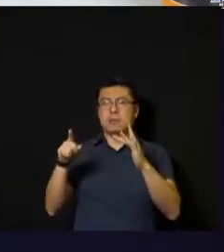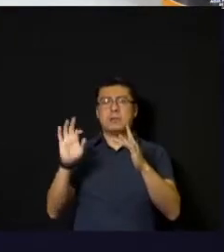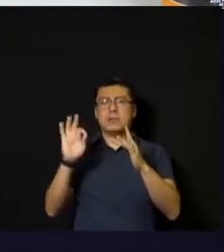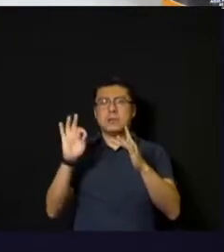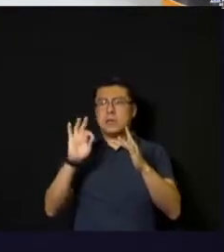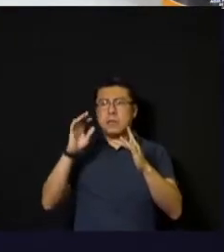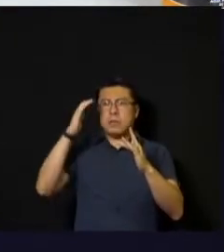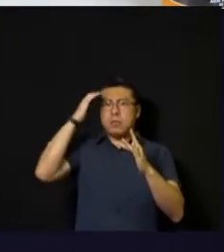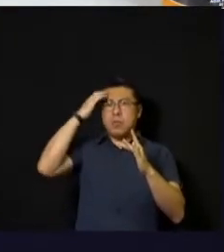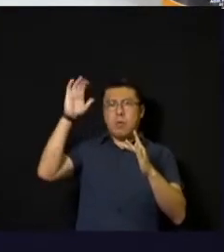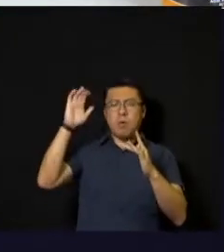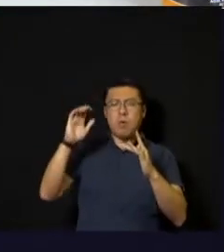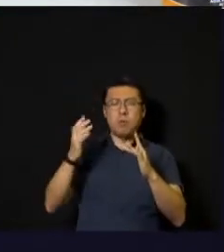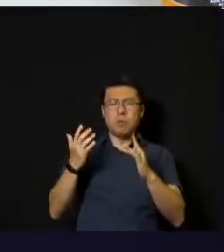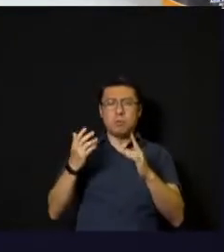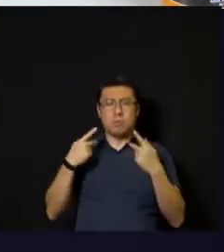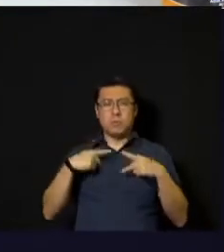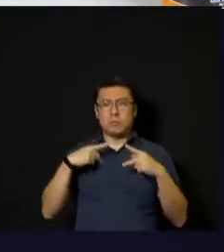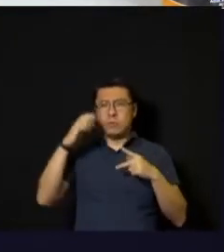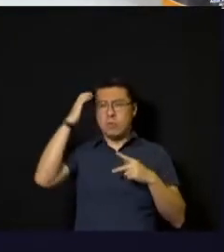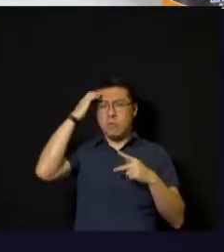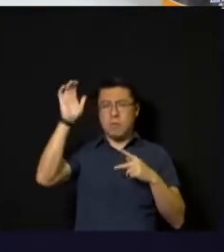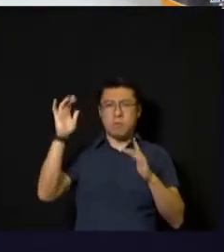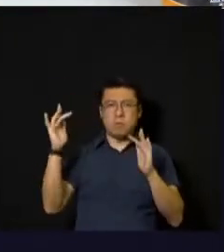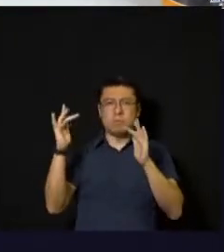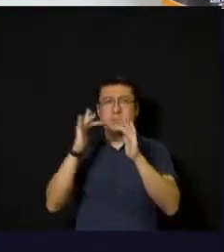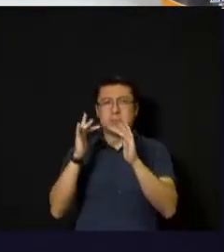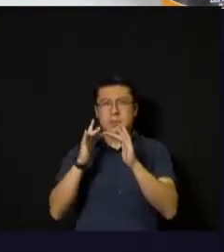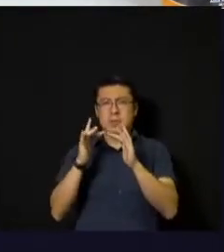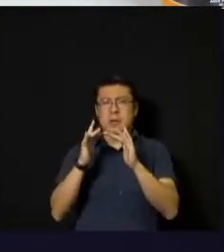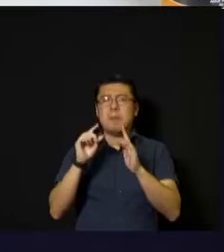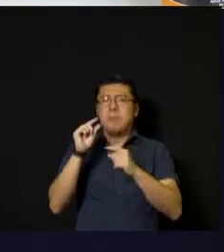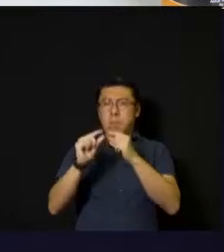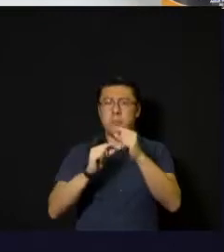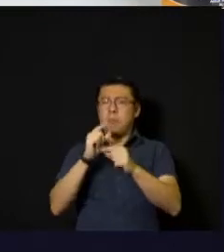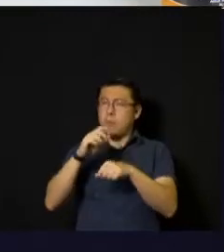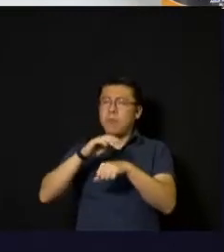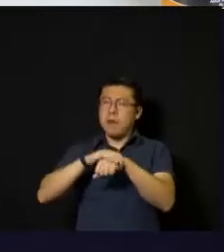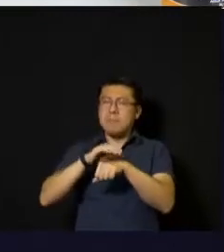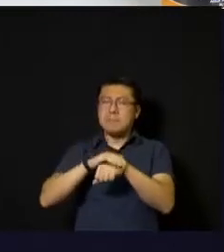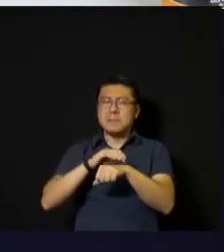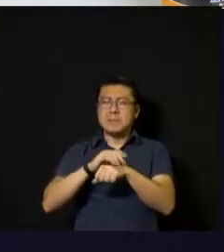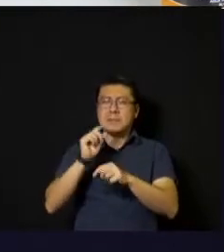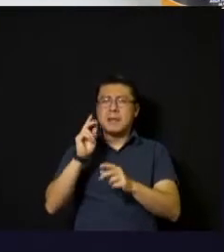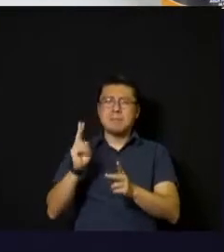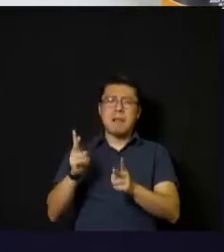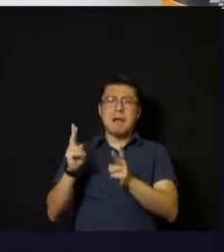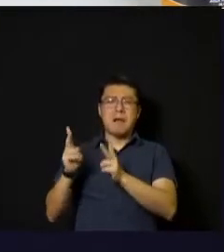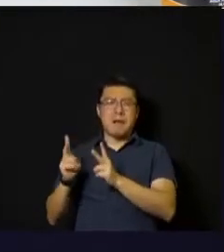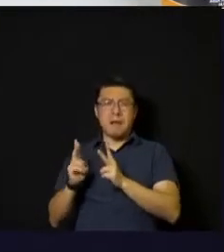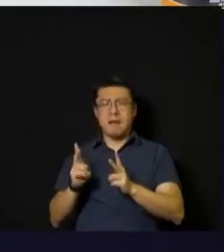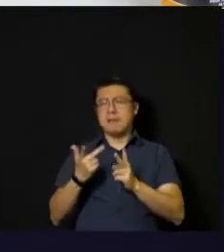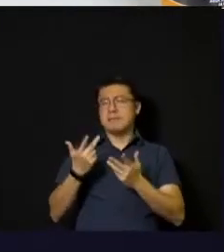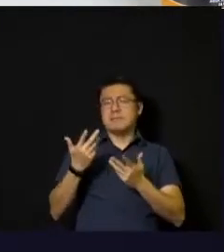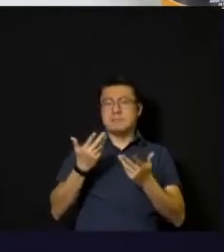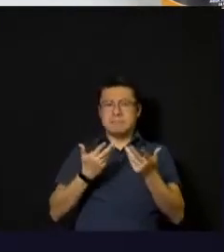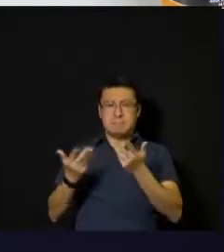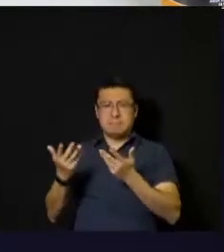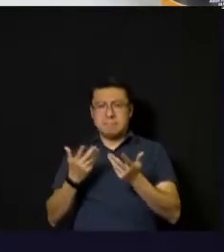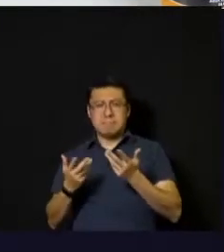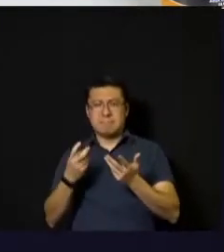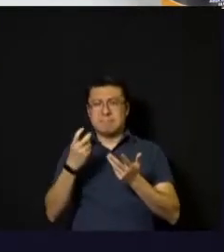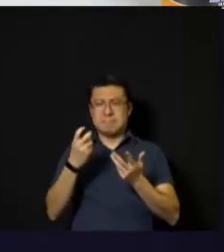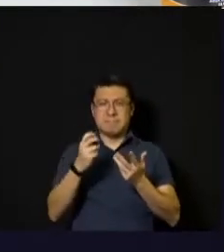you don't know him, but as time goes by, we cultivate friendship, we cultivate